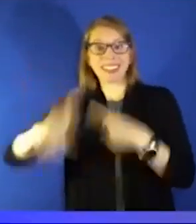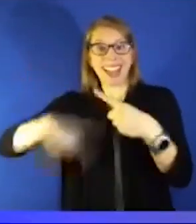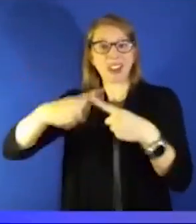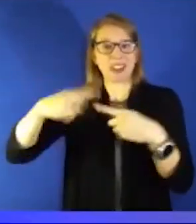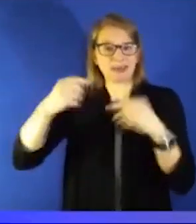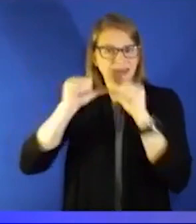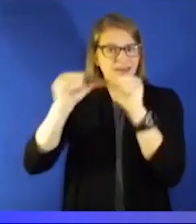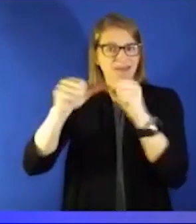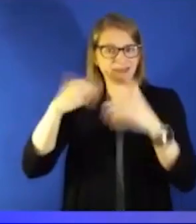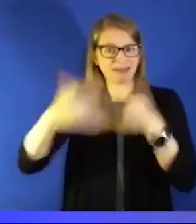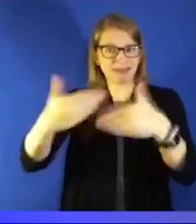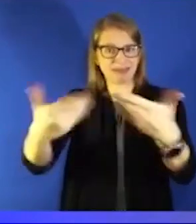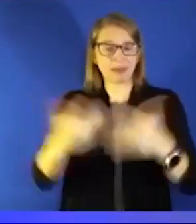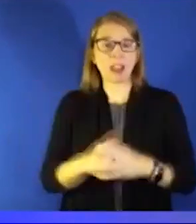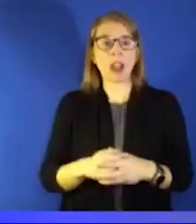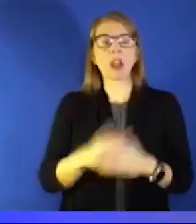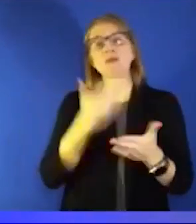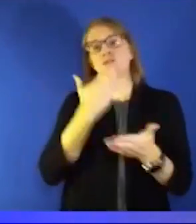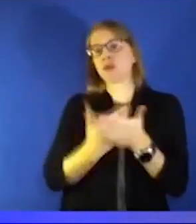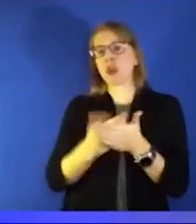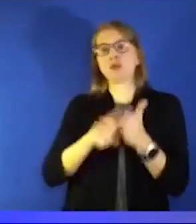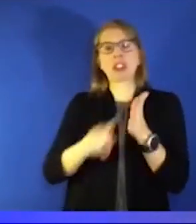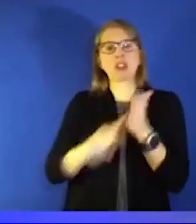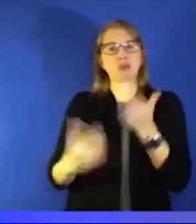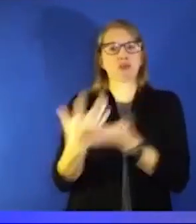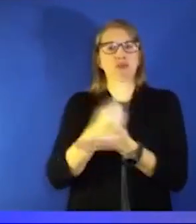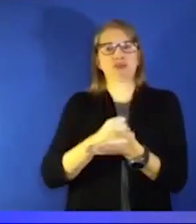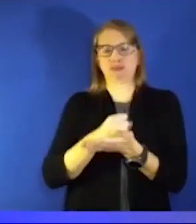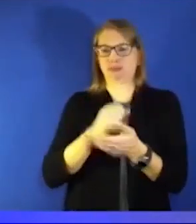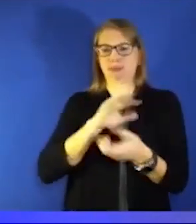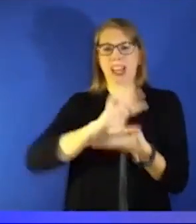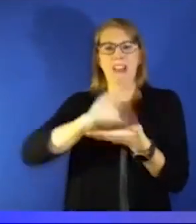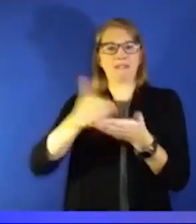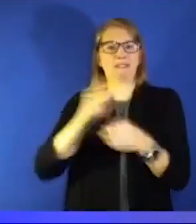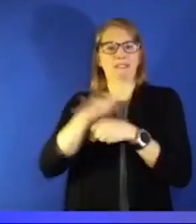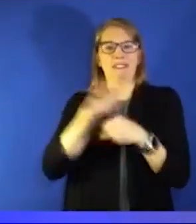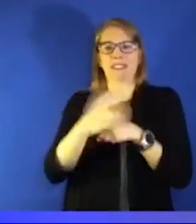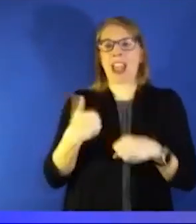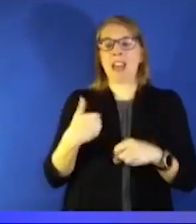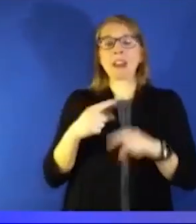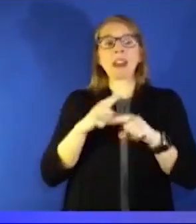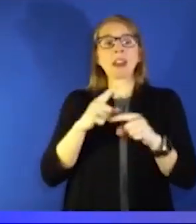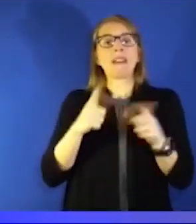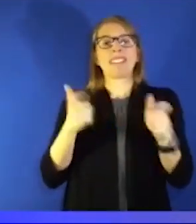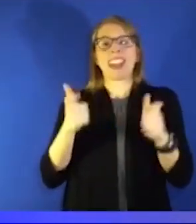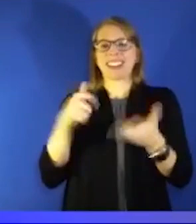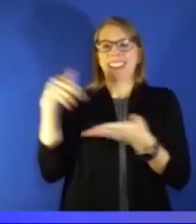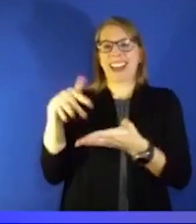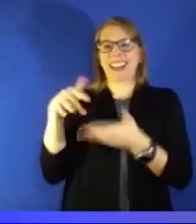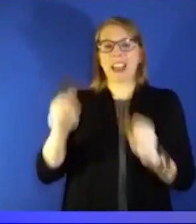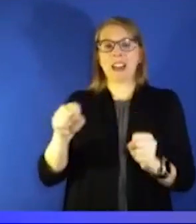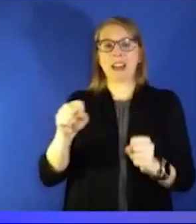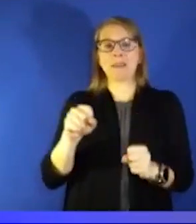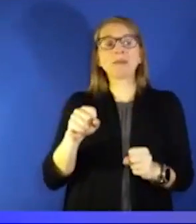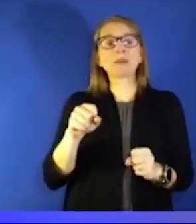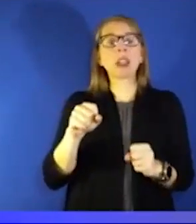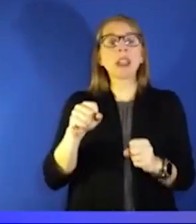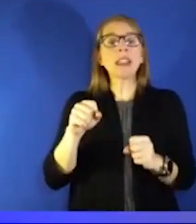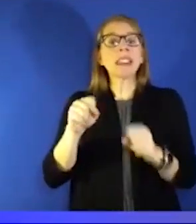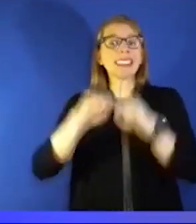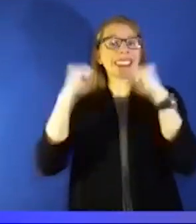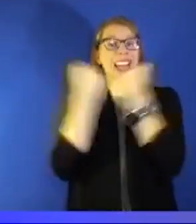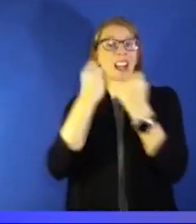amount of research, again, because this is a little quicker thing to study. And the American Society for Reproductive Medicine has a